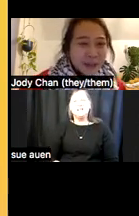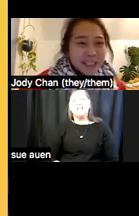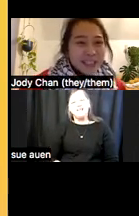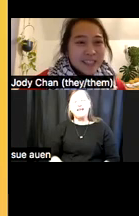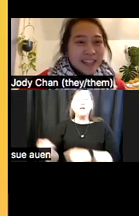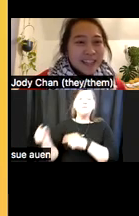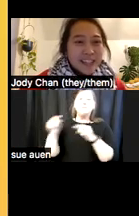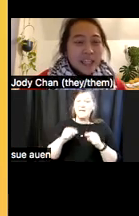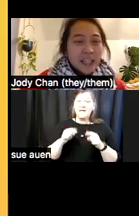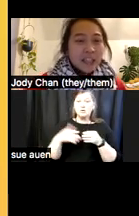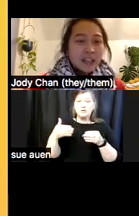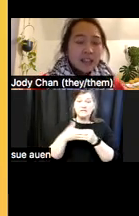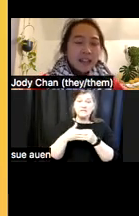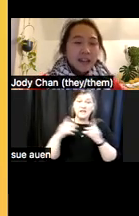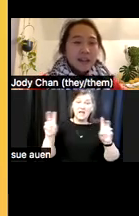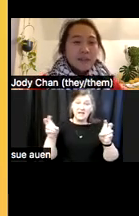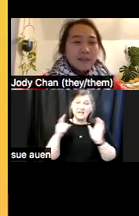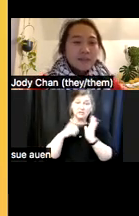coming back to this slide and this check-in,